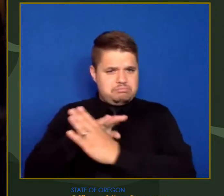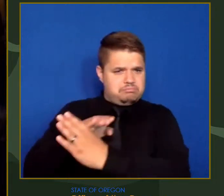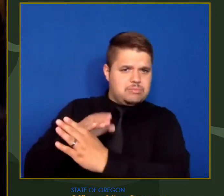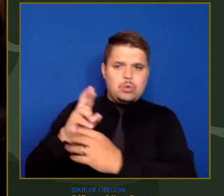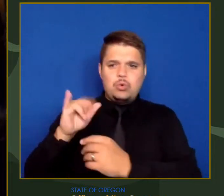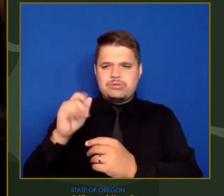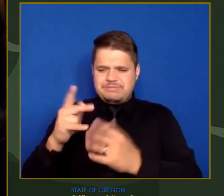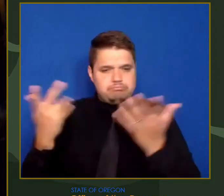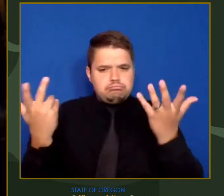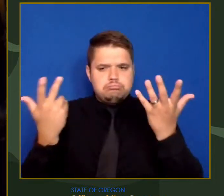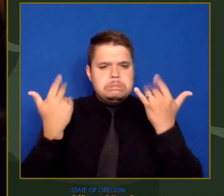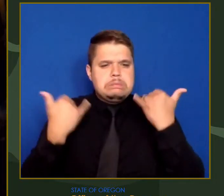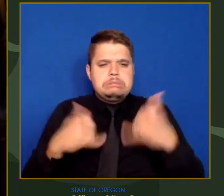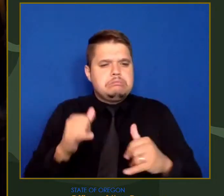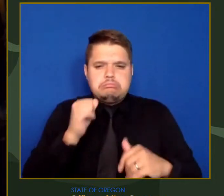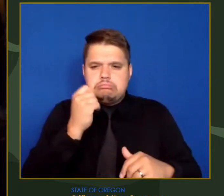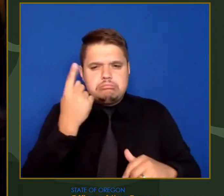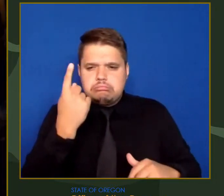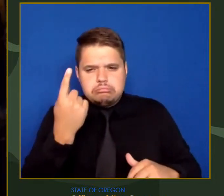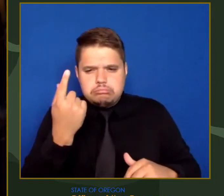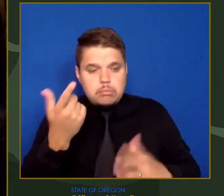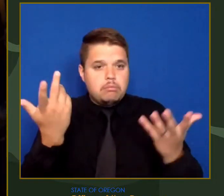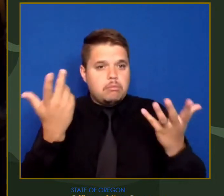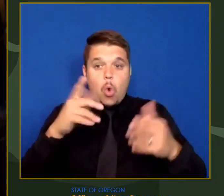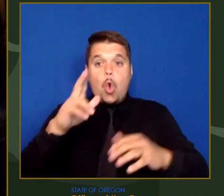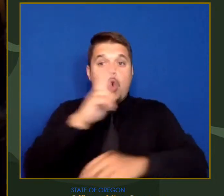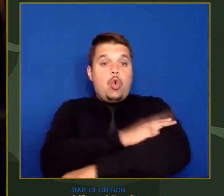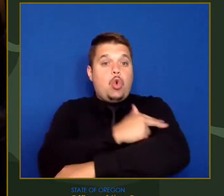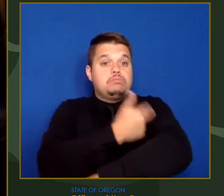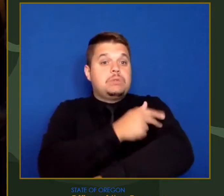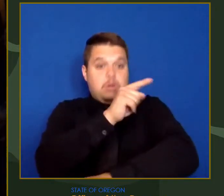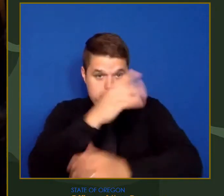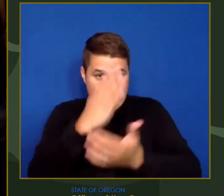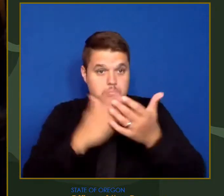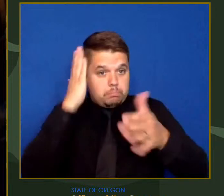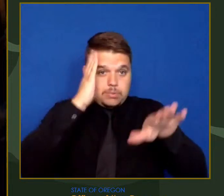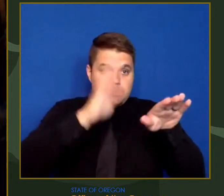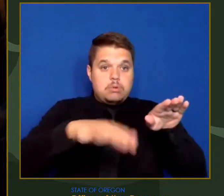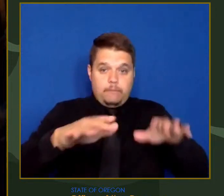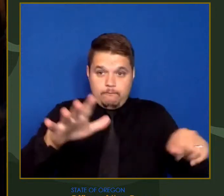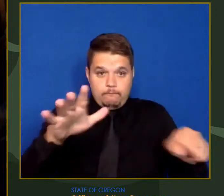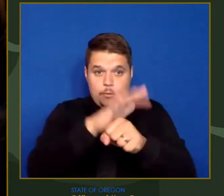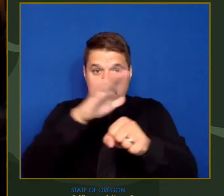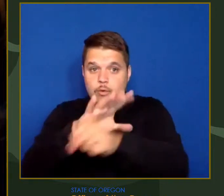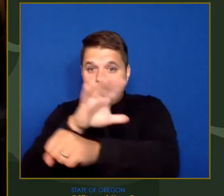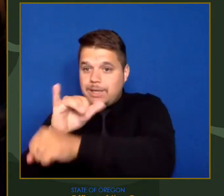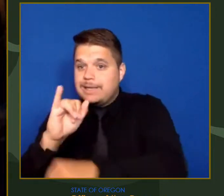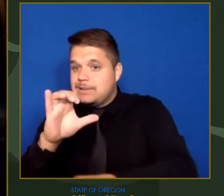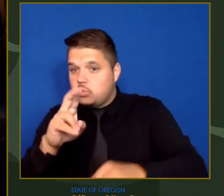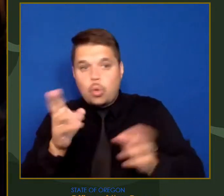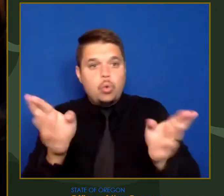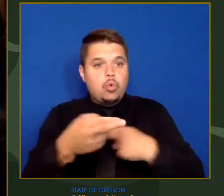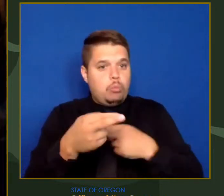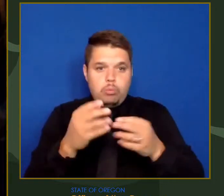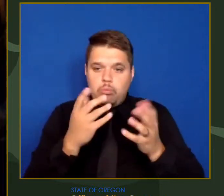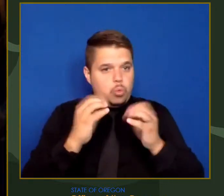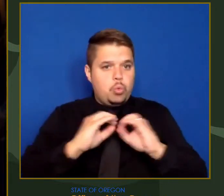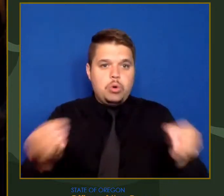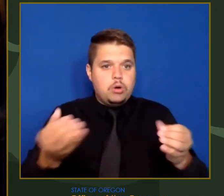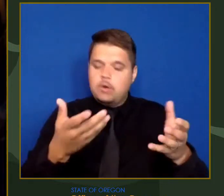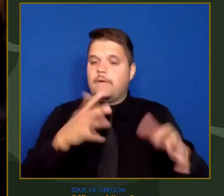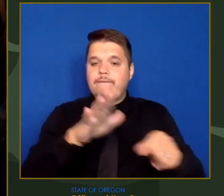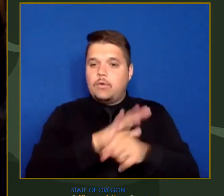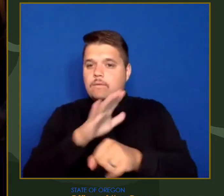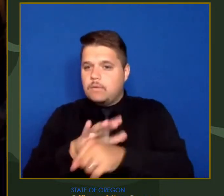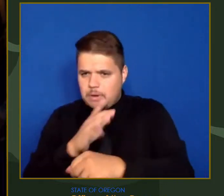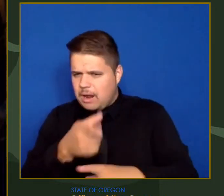that do have very high vaccination rates. So should people in that community, will kids just not go to grocery stores? Will we just